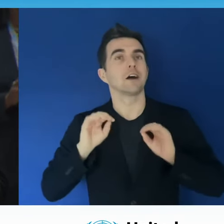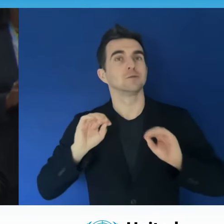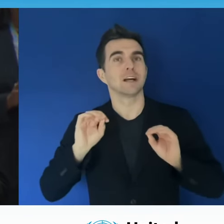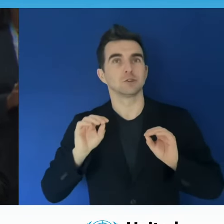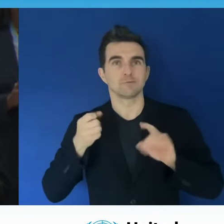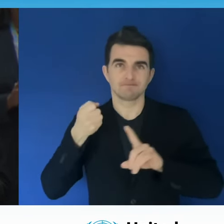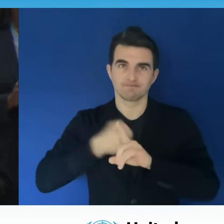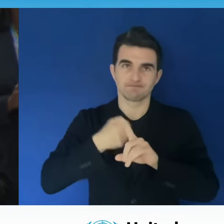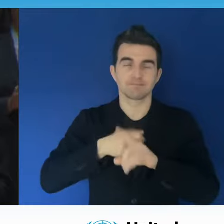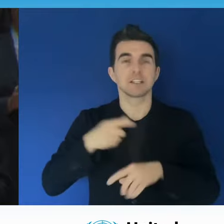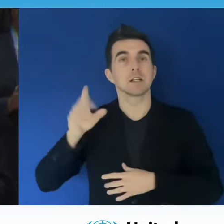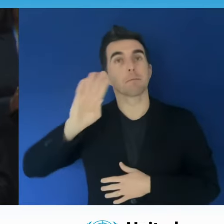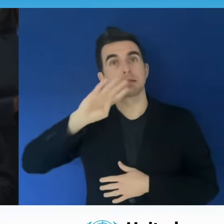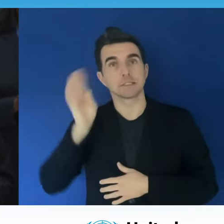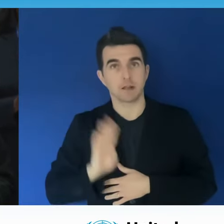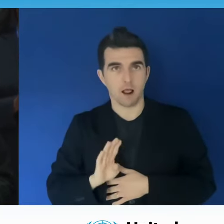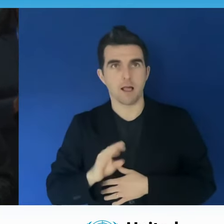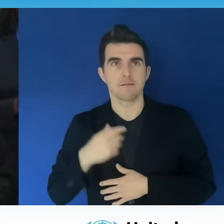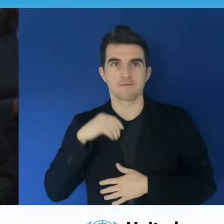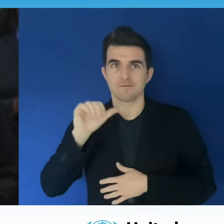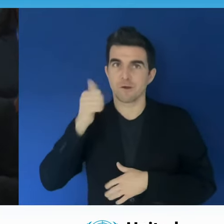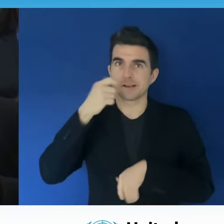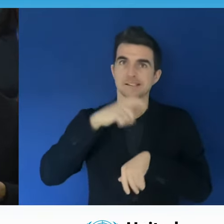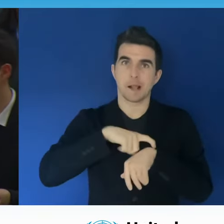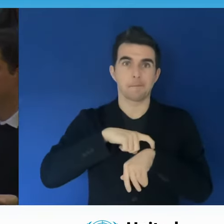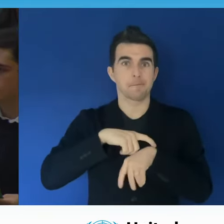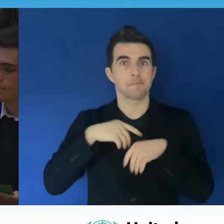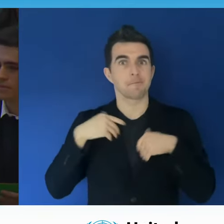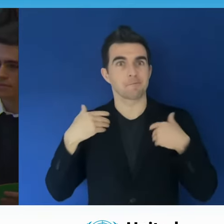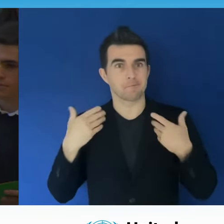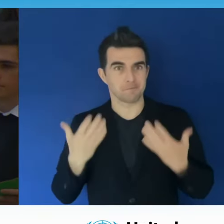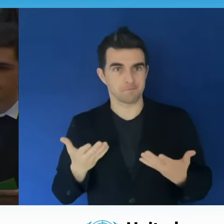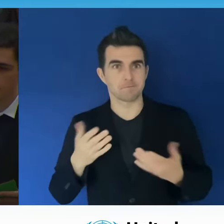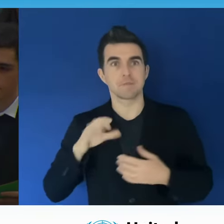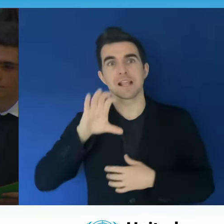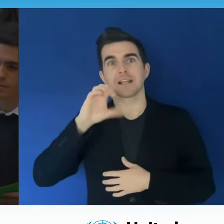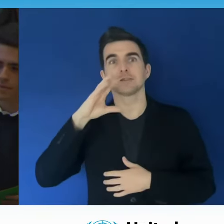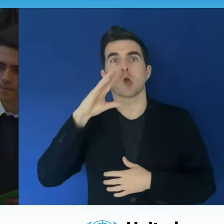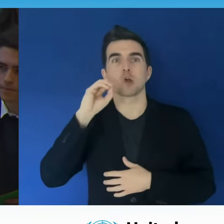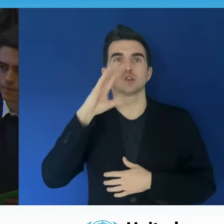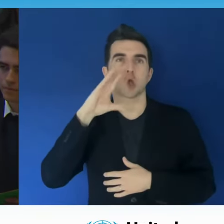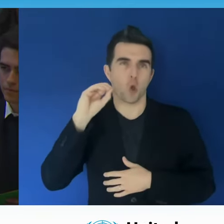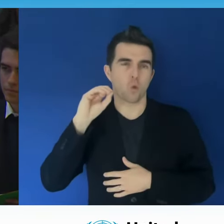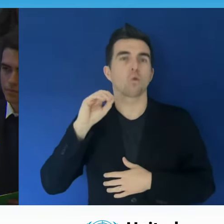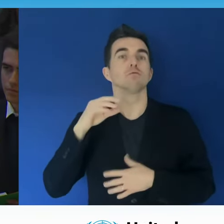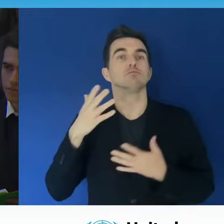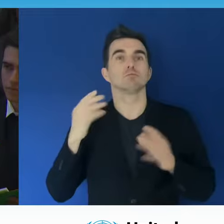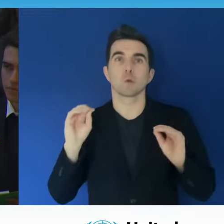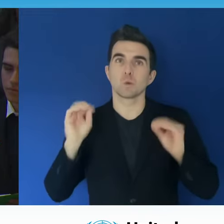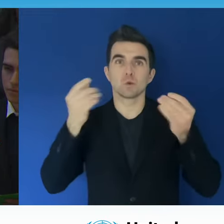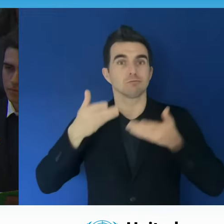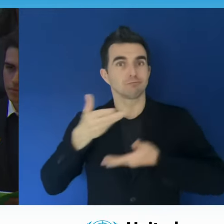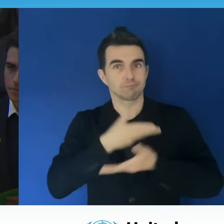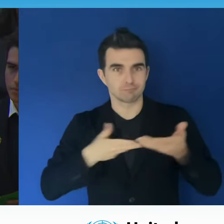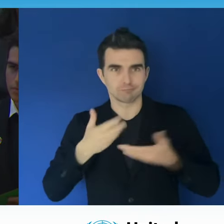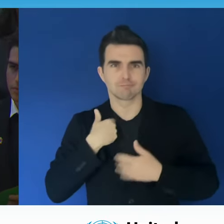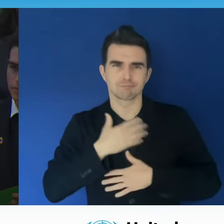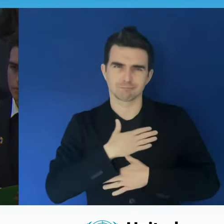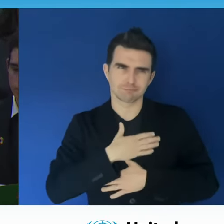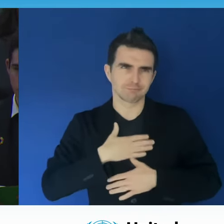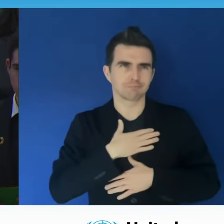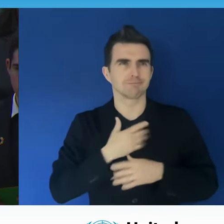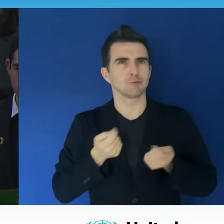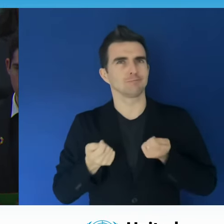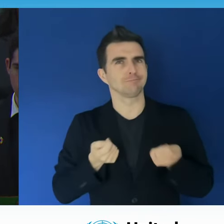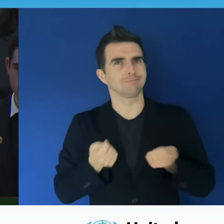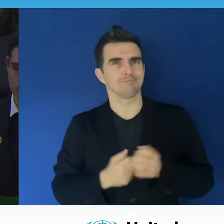with Sophia. A warm welcome to everyone. So let's invite Francine Pickup to start with